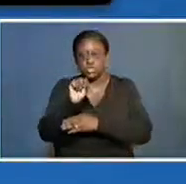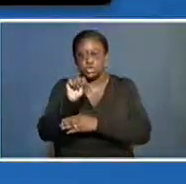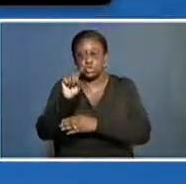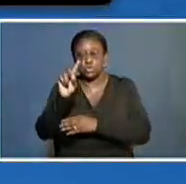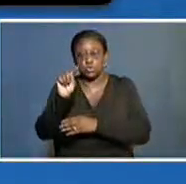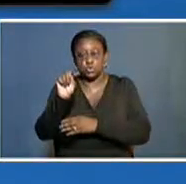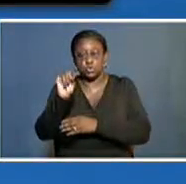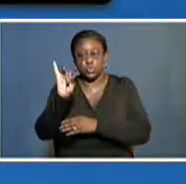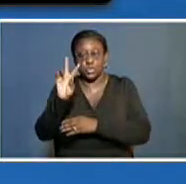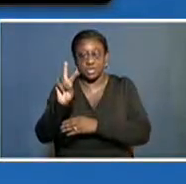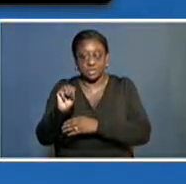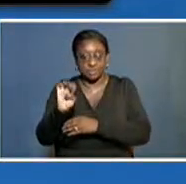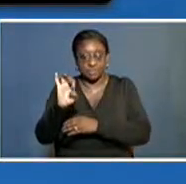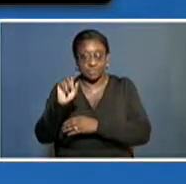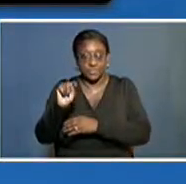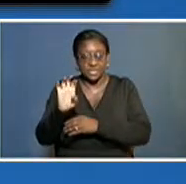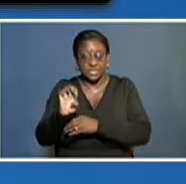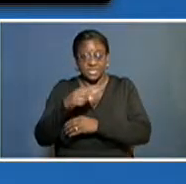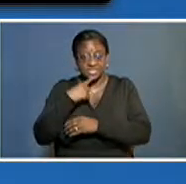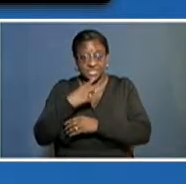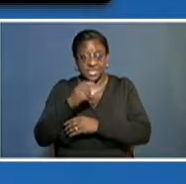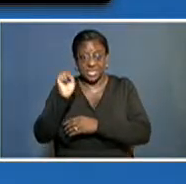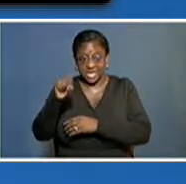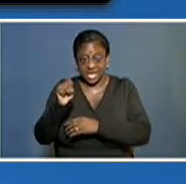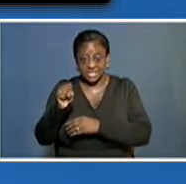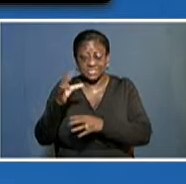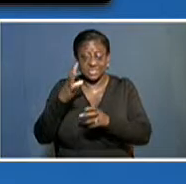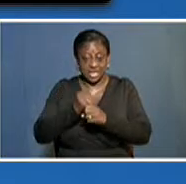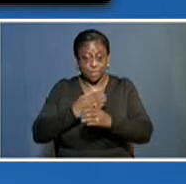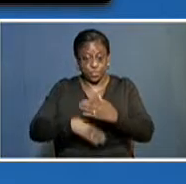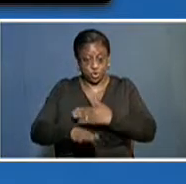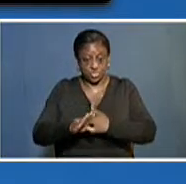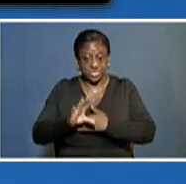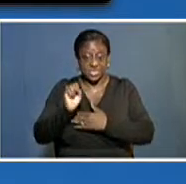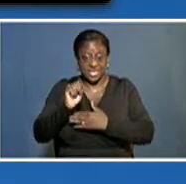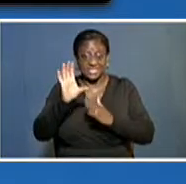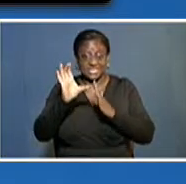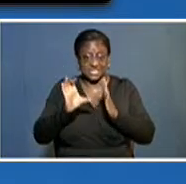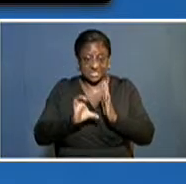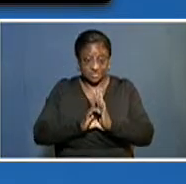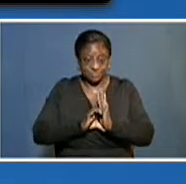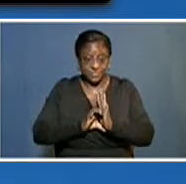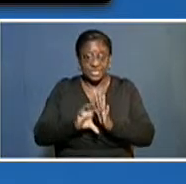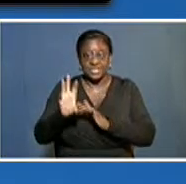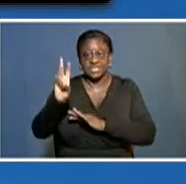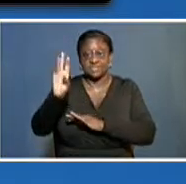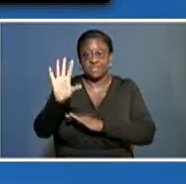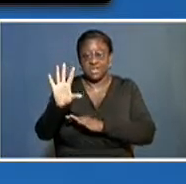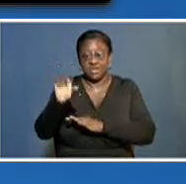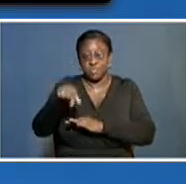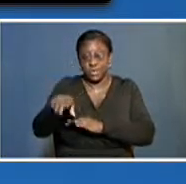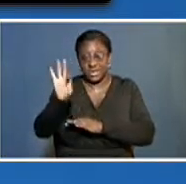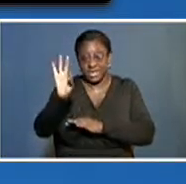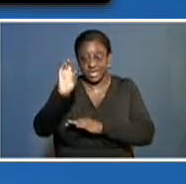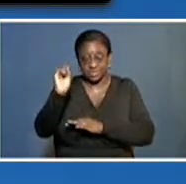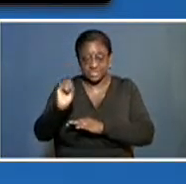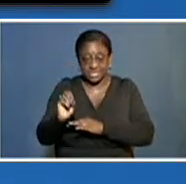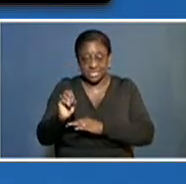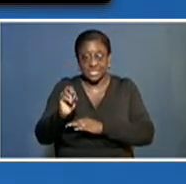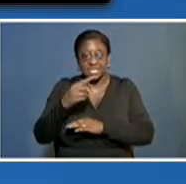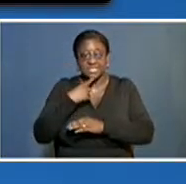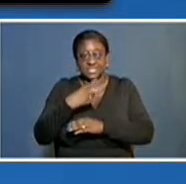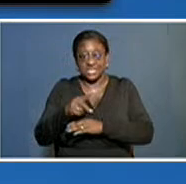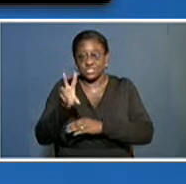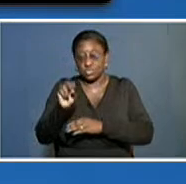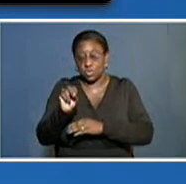someone receive automatic citizenship at birth in the Bahamas, secured a yes vote of 65.9%. The tweets for